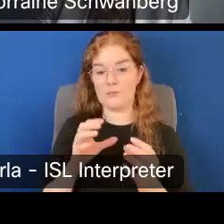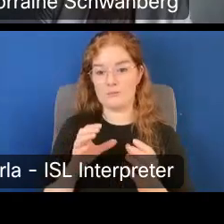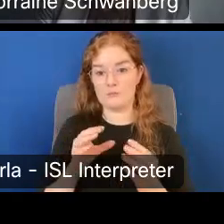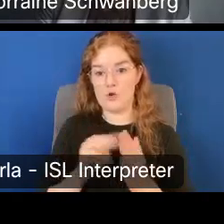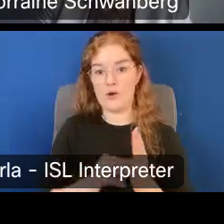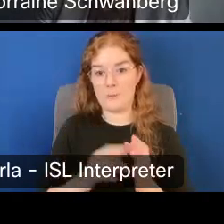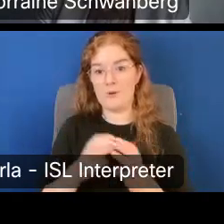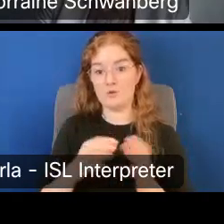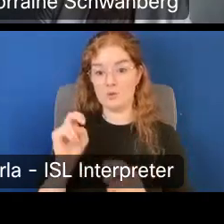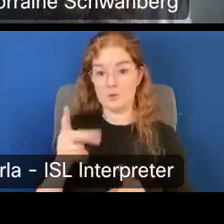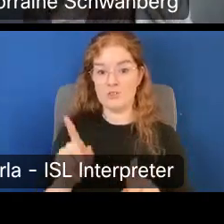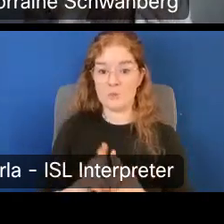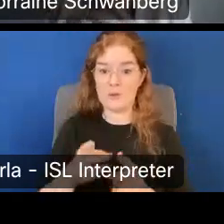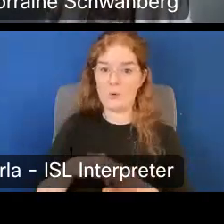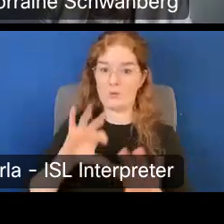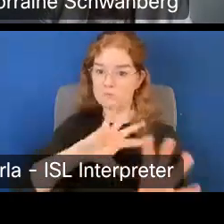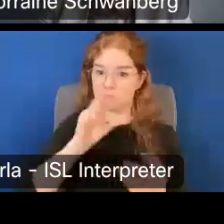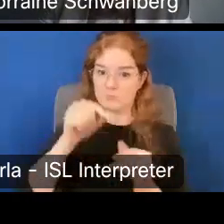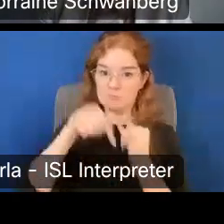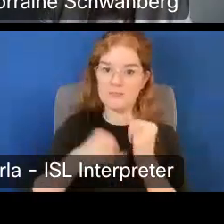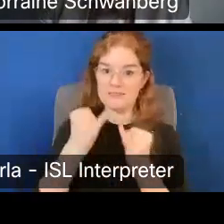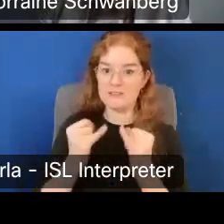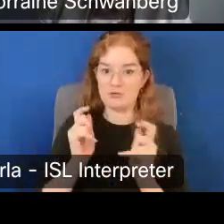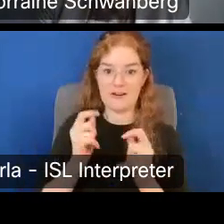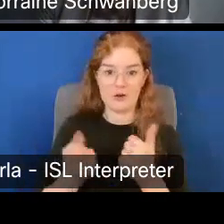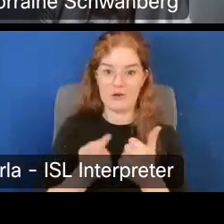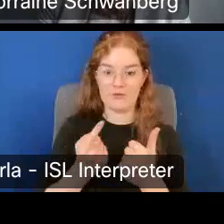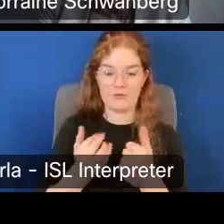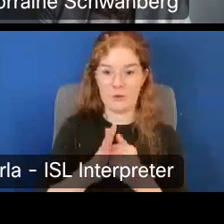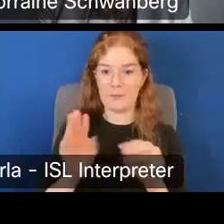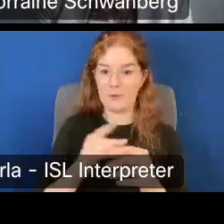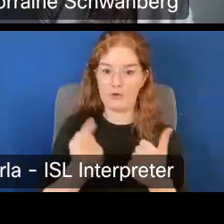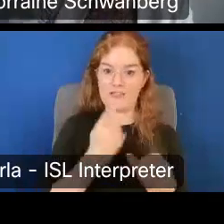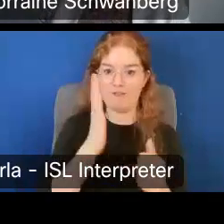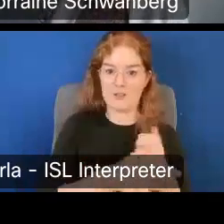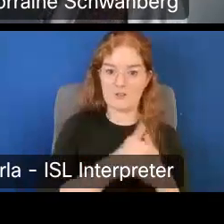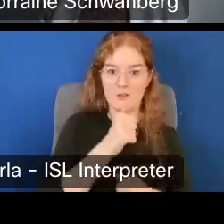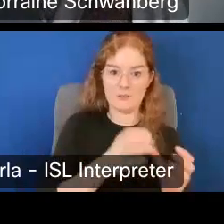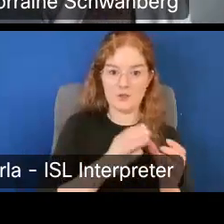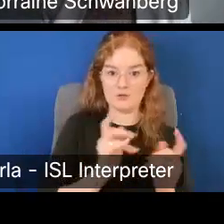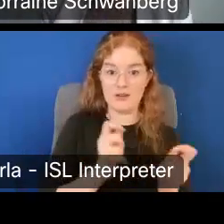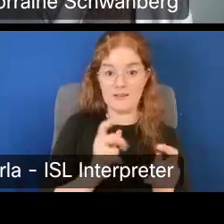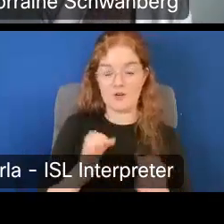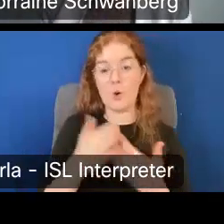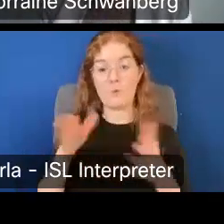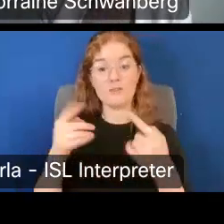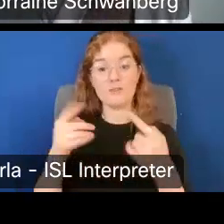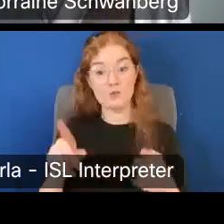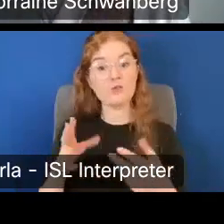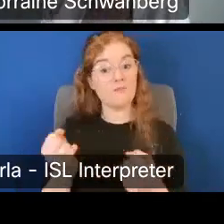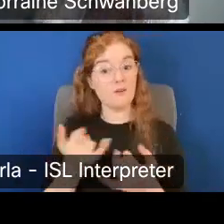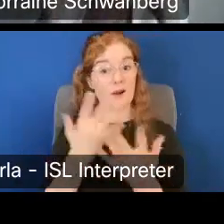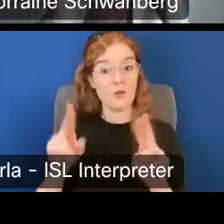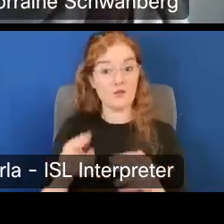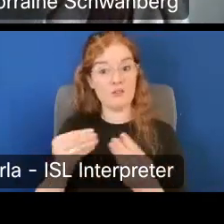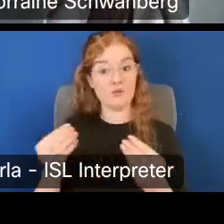more comprehensive training for people who are undertaking the actual open disclosure. We have quite a few new resources available for you